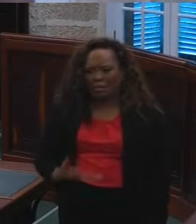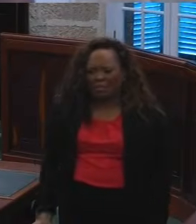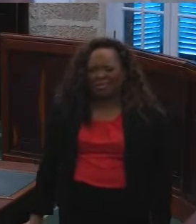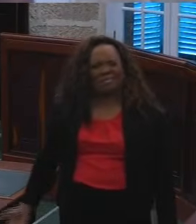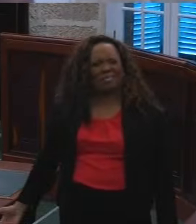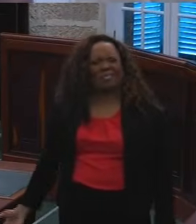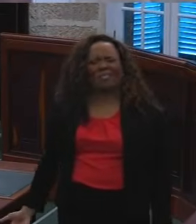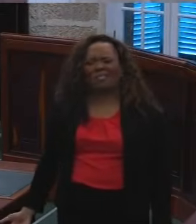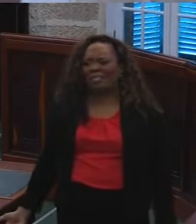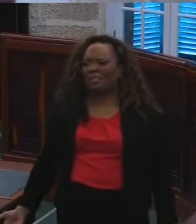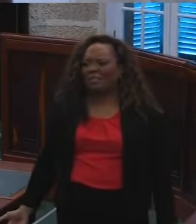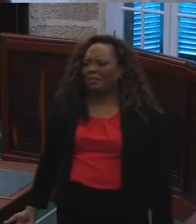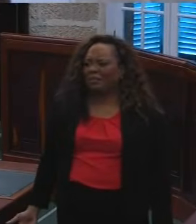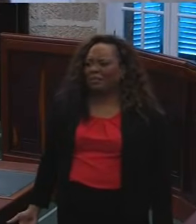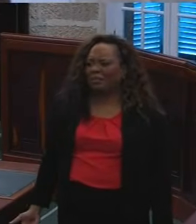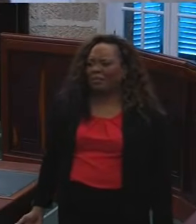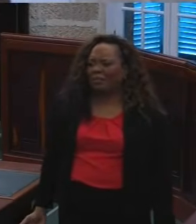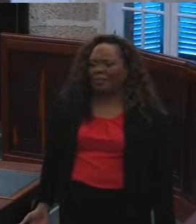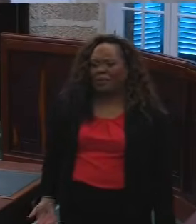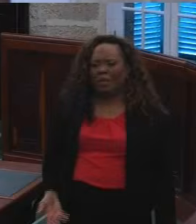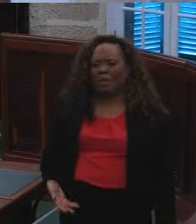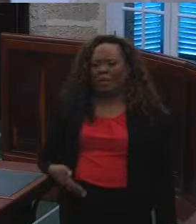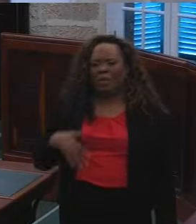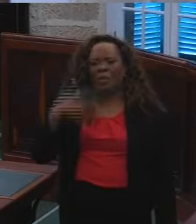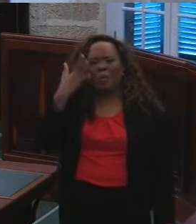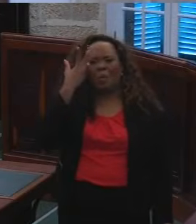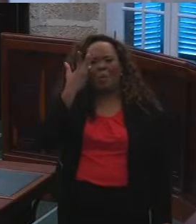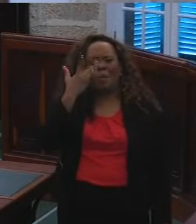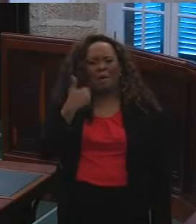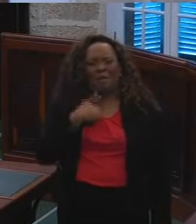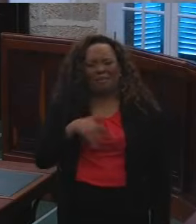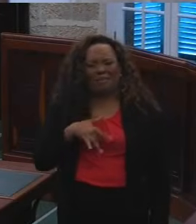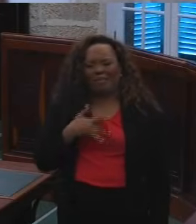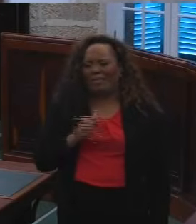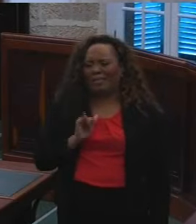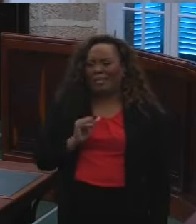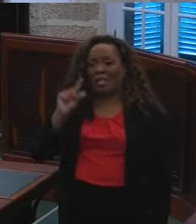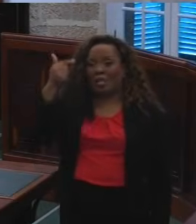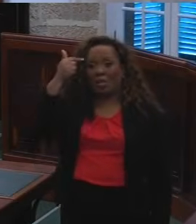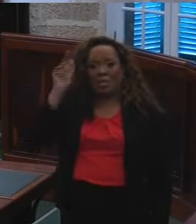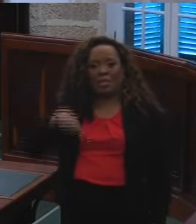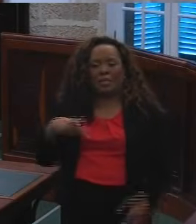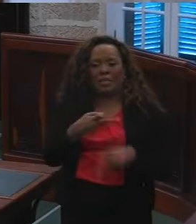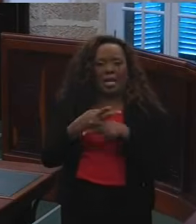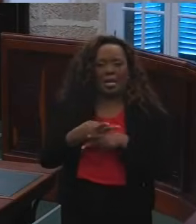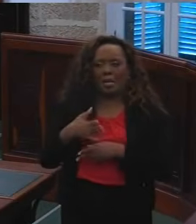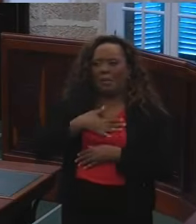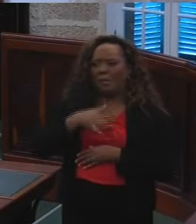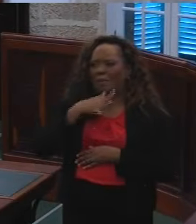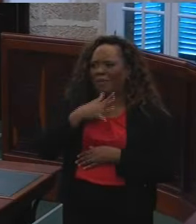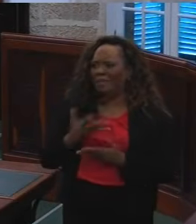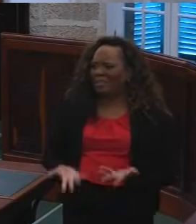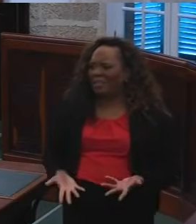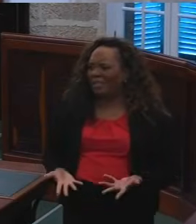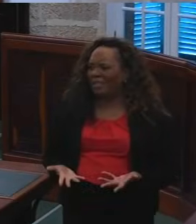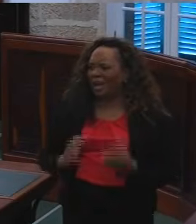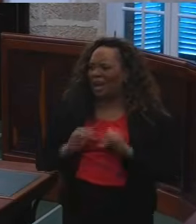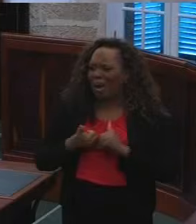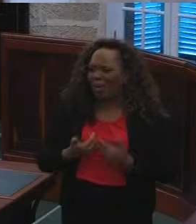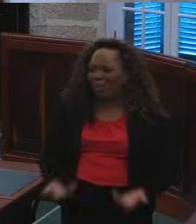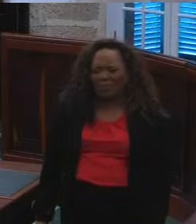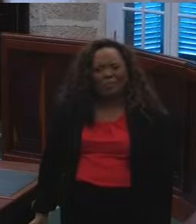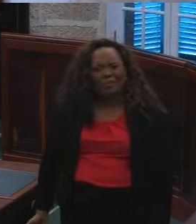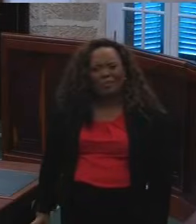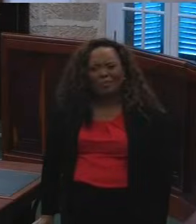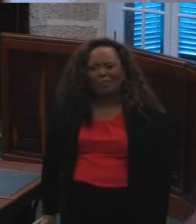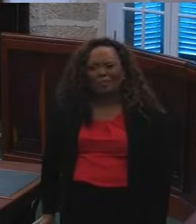person to have to take care of their loved ones. I can't fathom it. I don't know how it's possible. In my